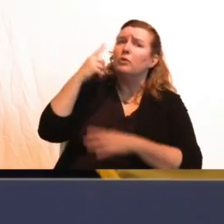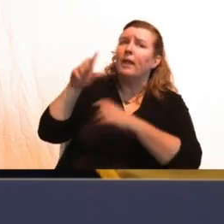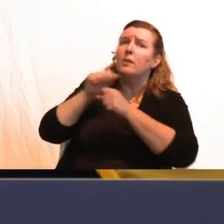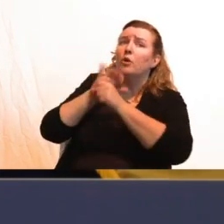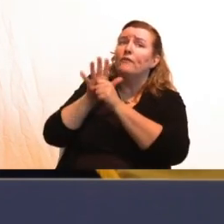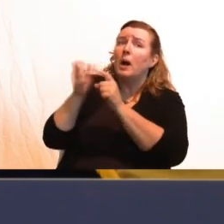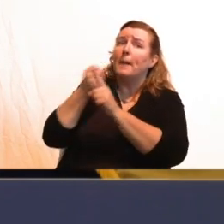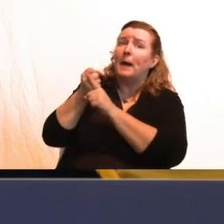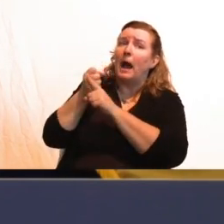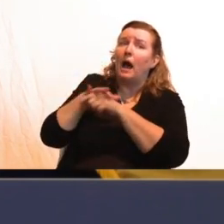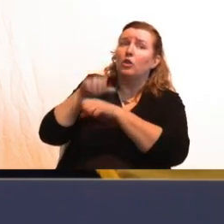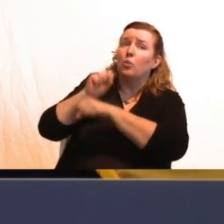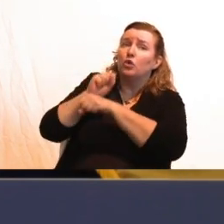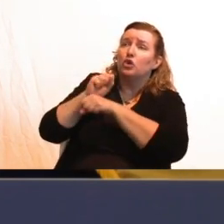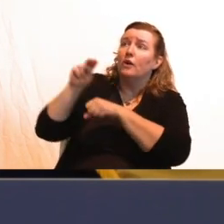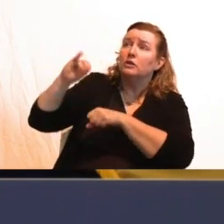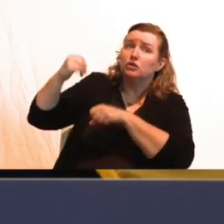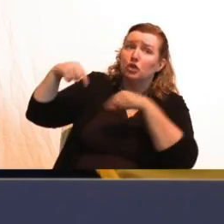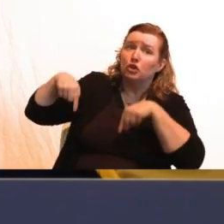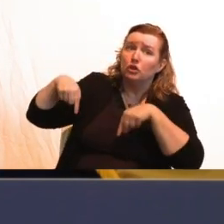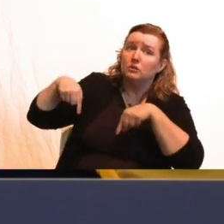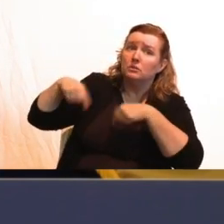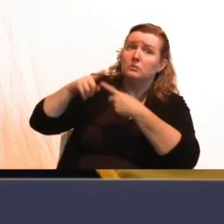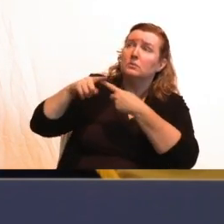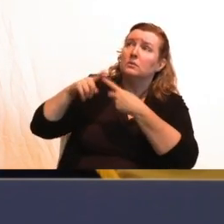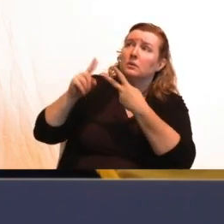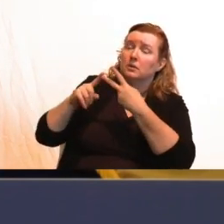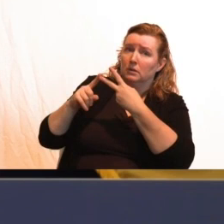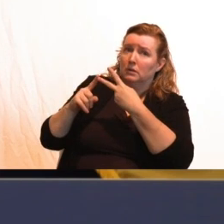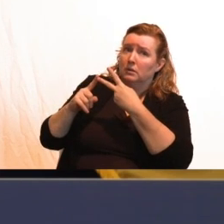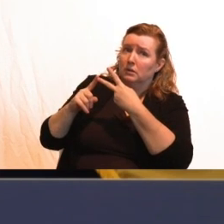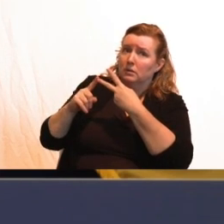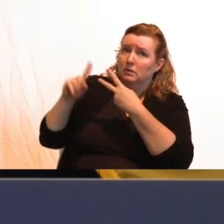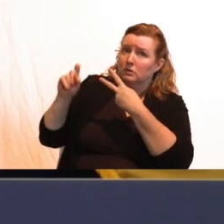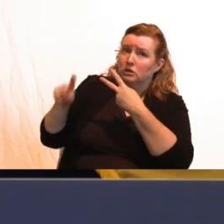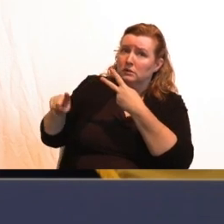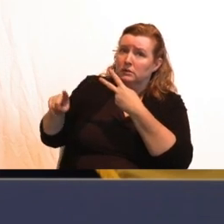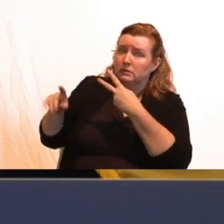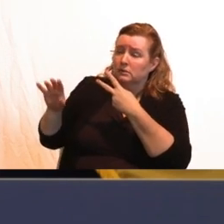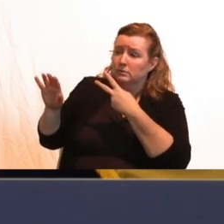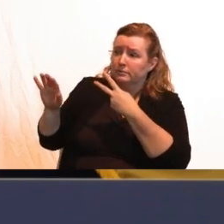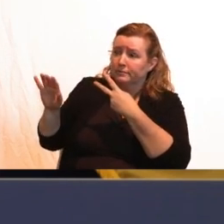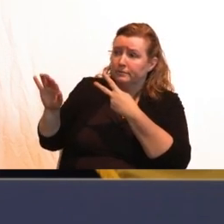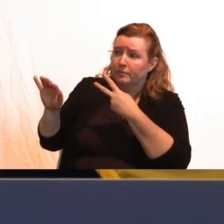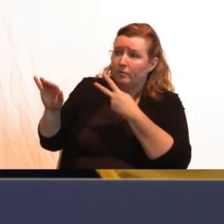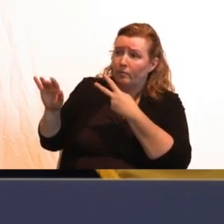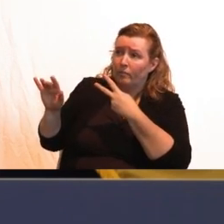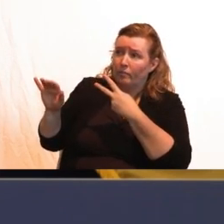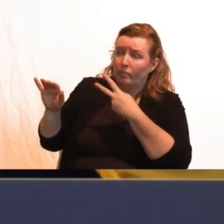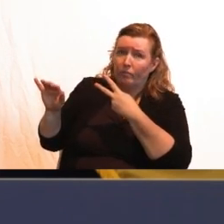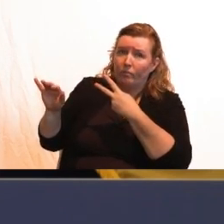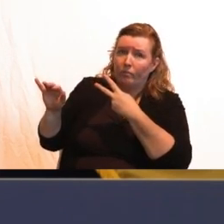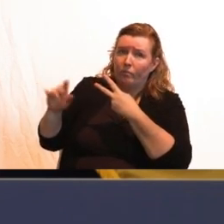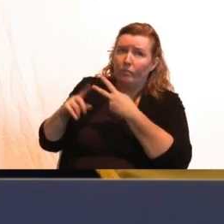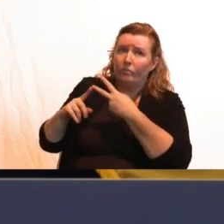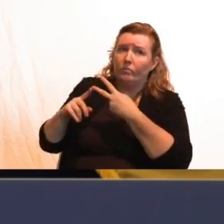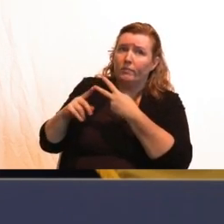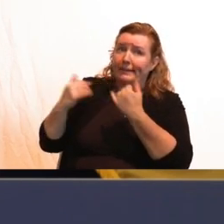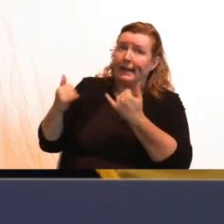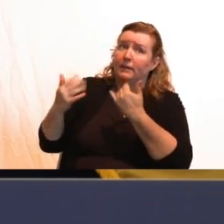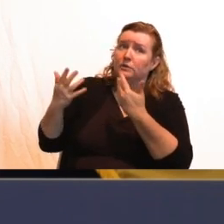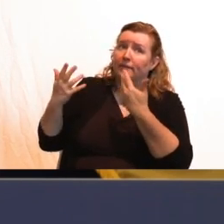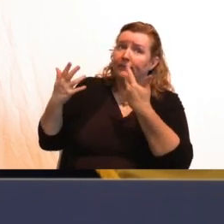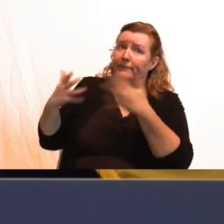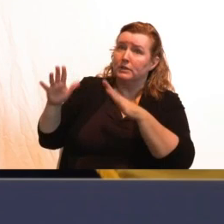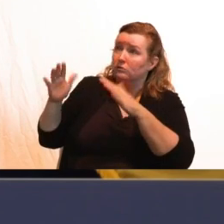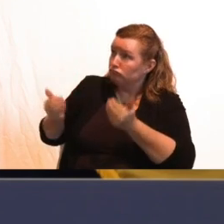been promising to do what went wrong in long-term care? And if not, when and how long do the case numbers need to go before we do the study? Yeah, I don't